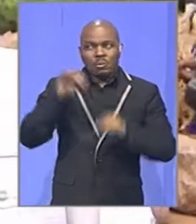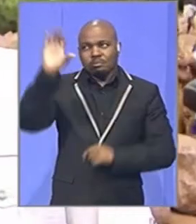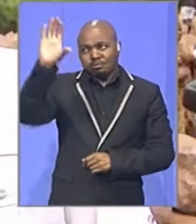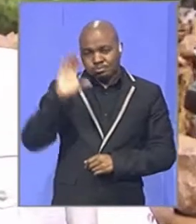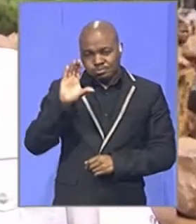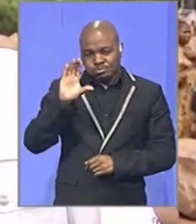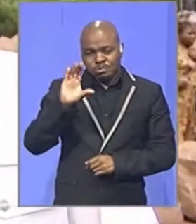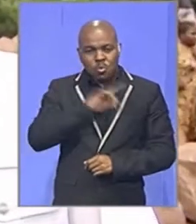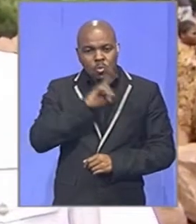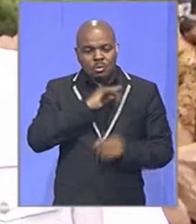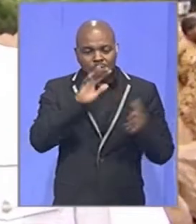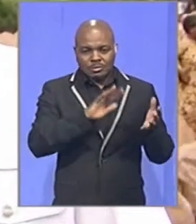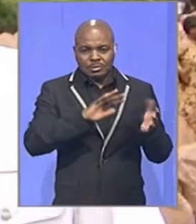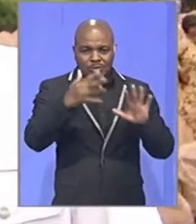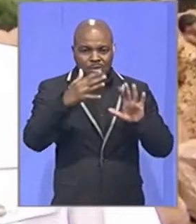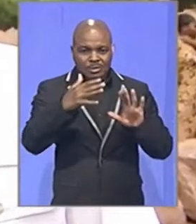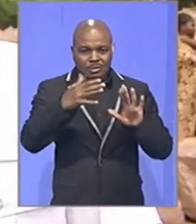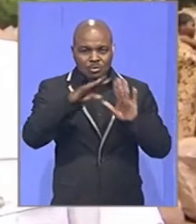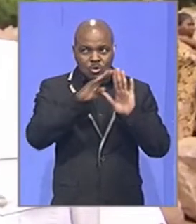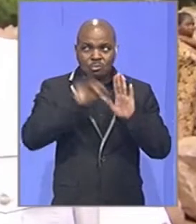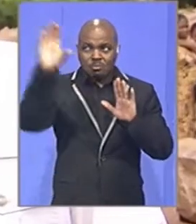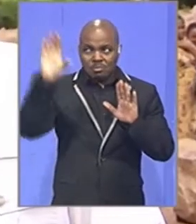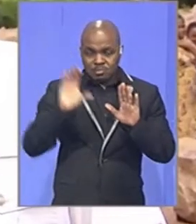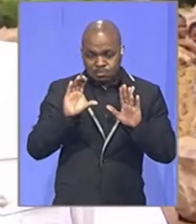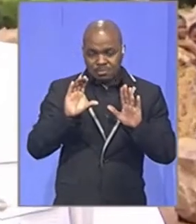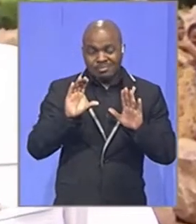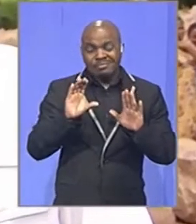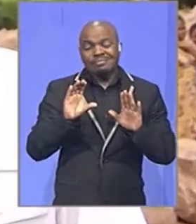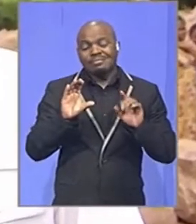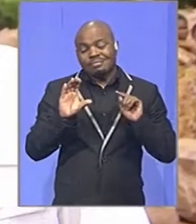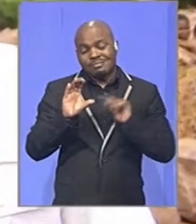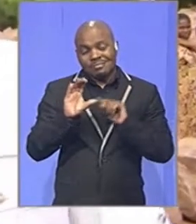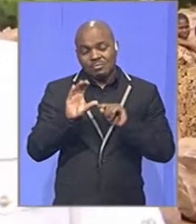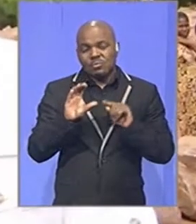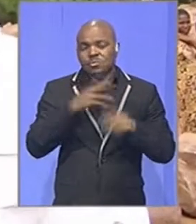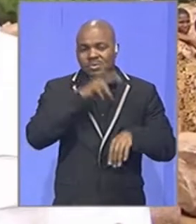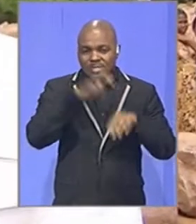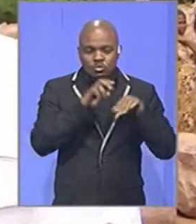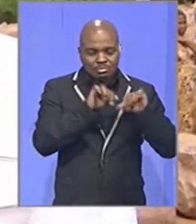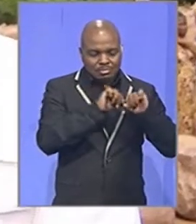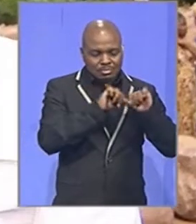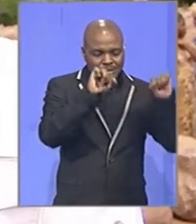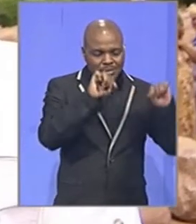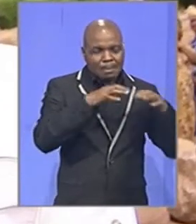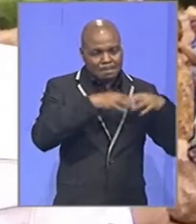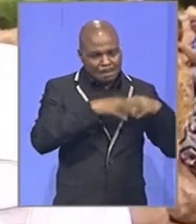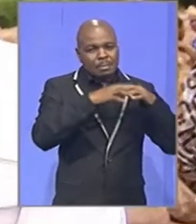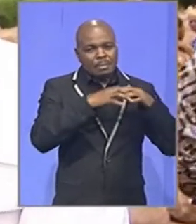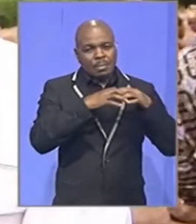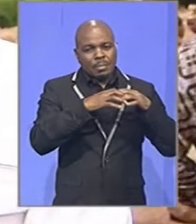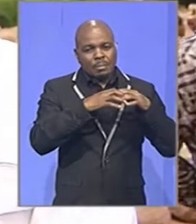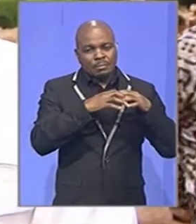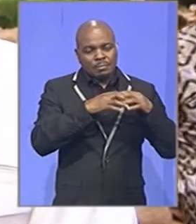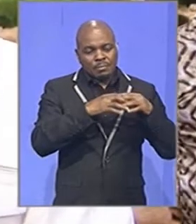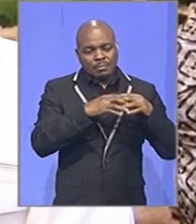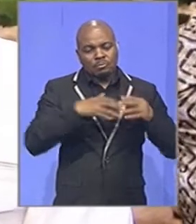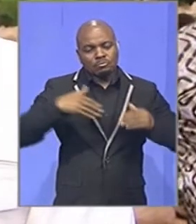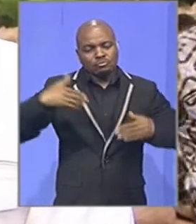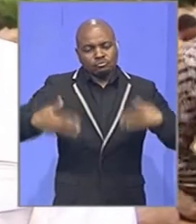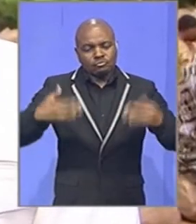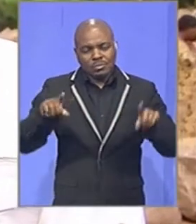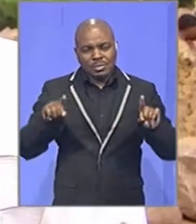via the disaster mechanism, there will have to be a mechanism going parallel to that and